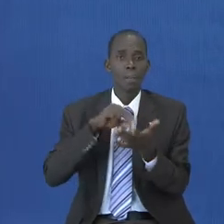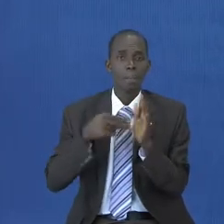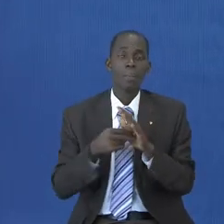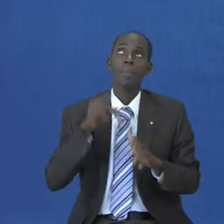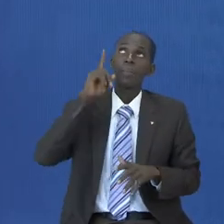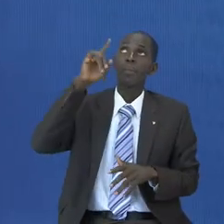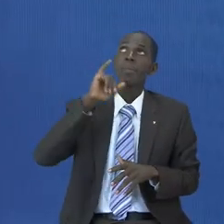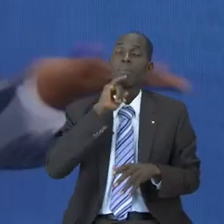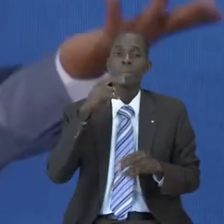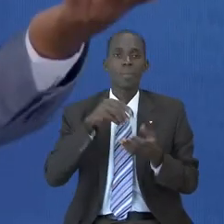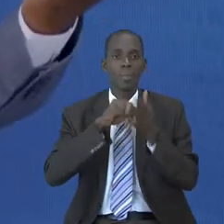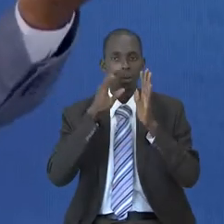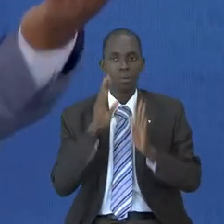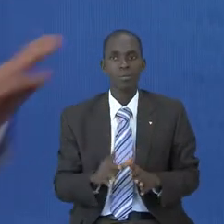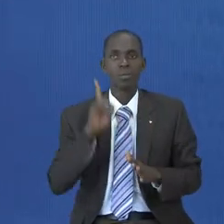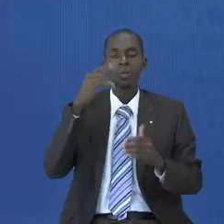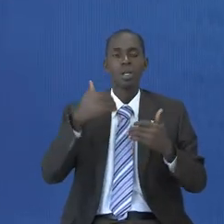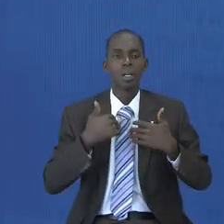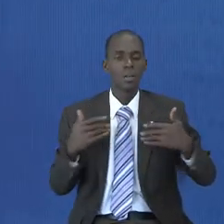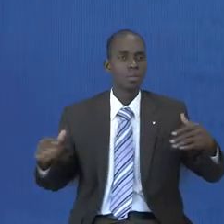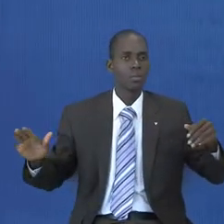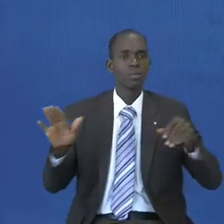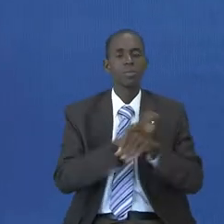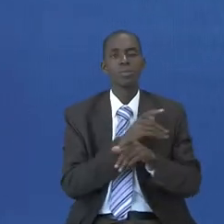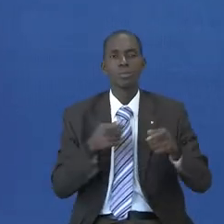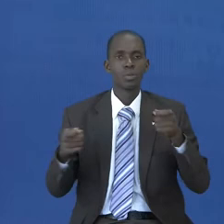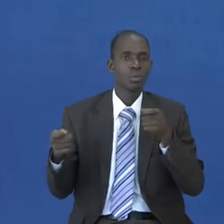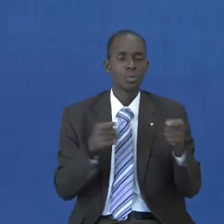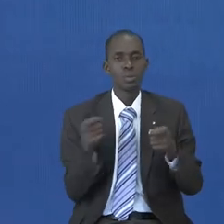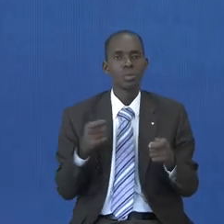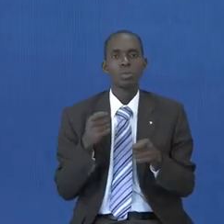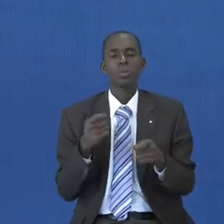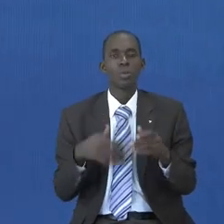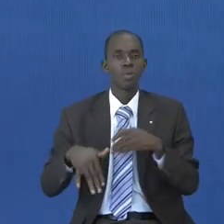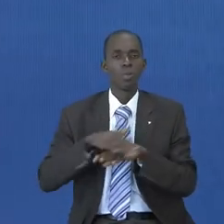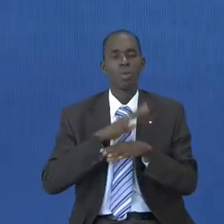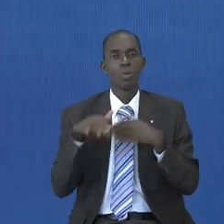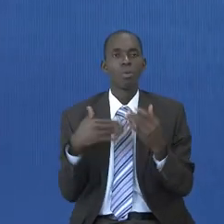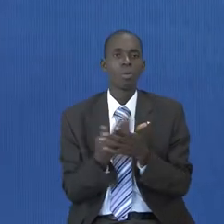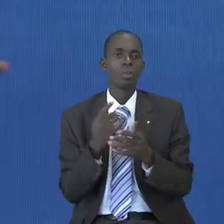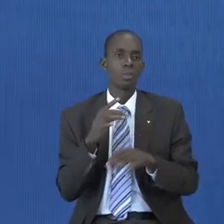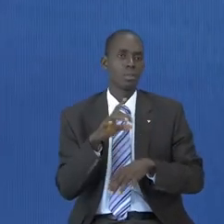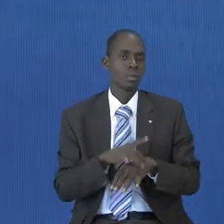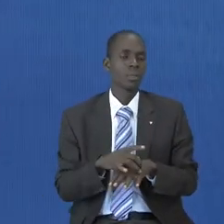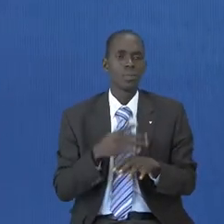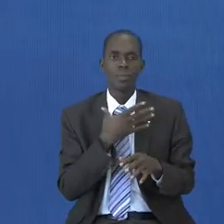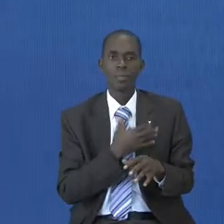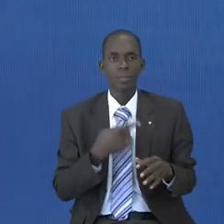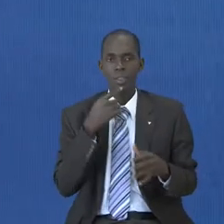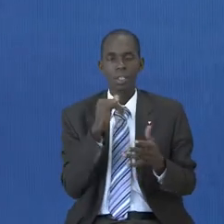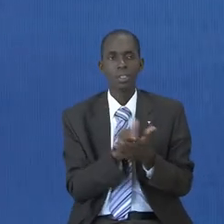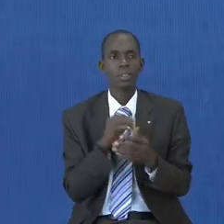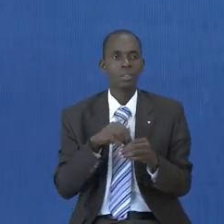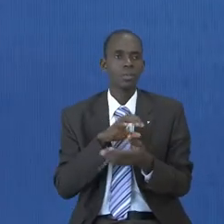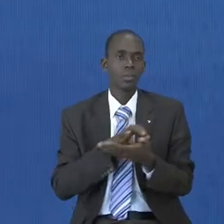he has universal supremacy over all the earth. It says in verse 2, it says,